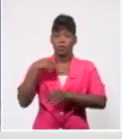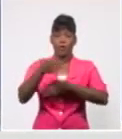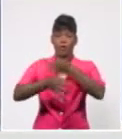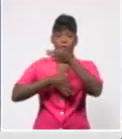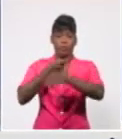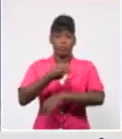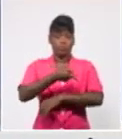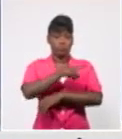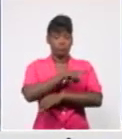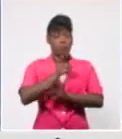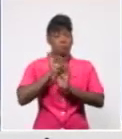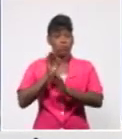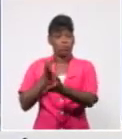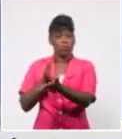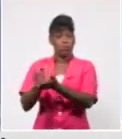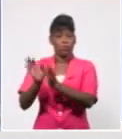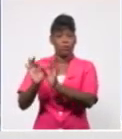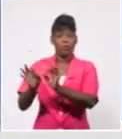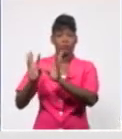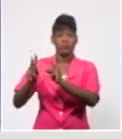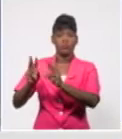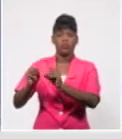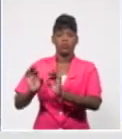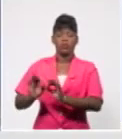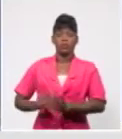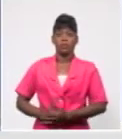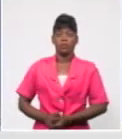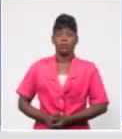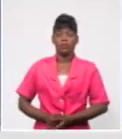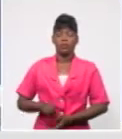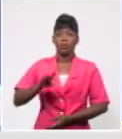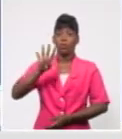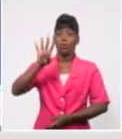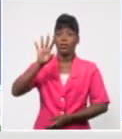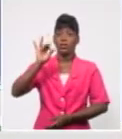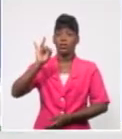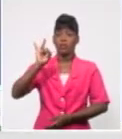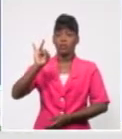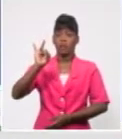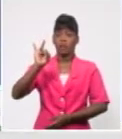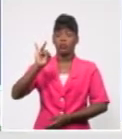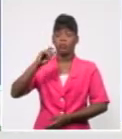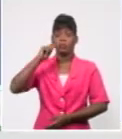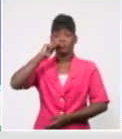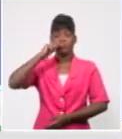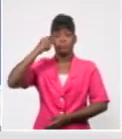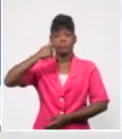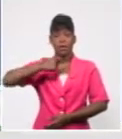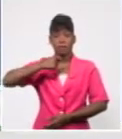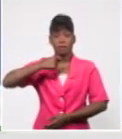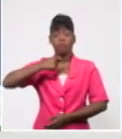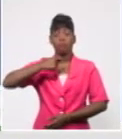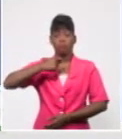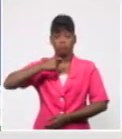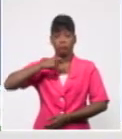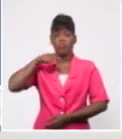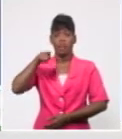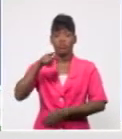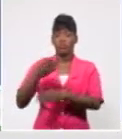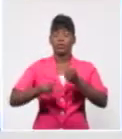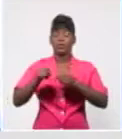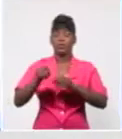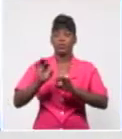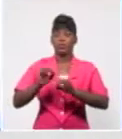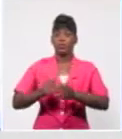88 diagnosed patients are local transmission cases. None of them contracted the disease abroad, of which 69 belong to